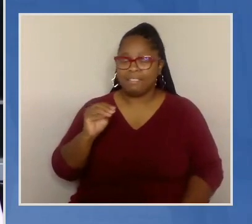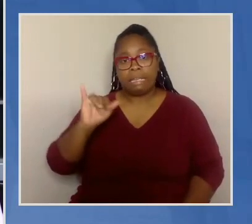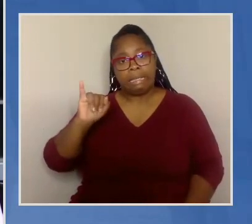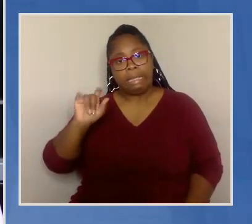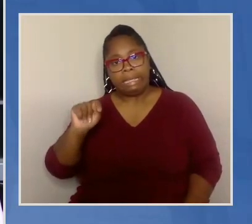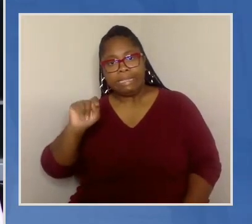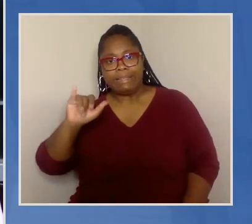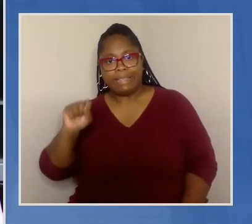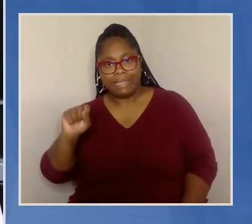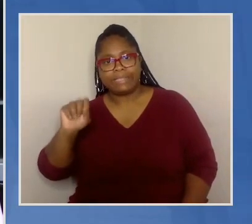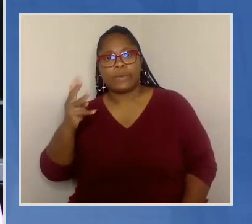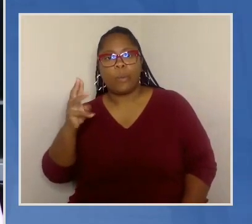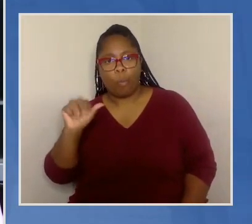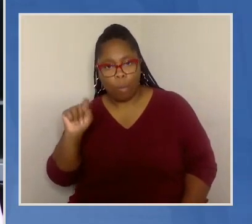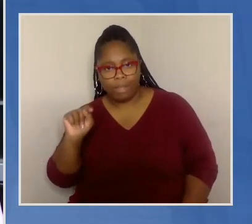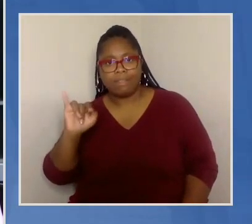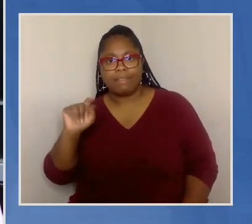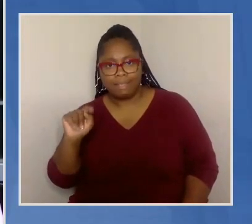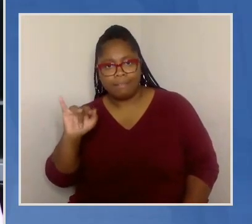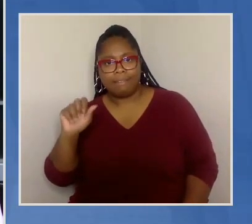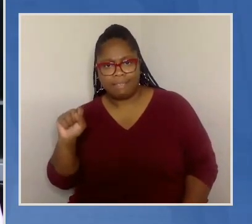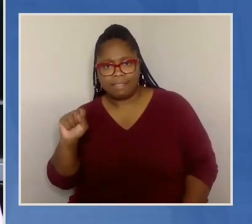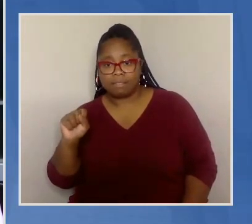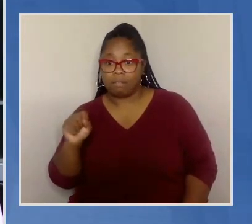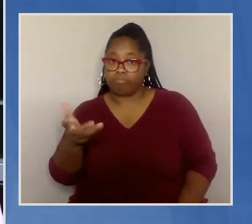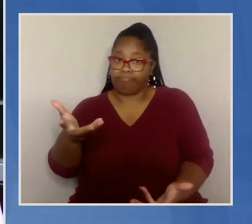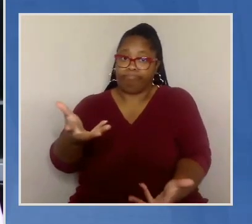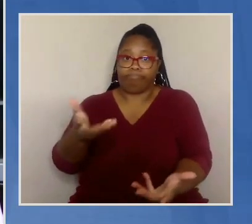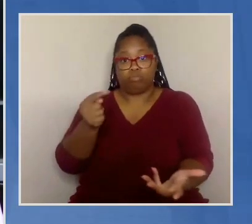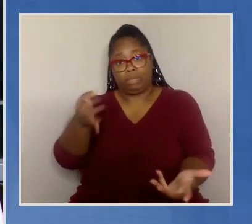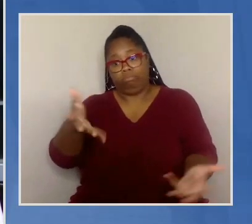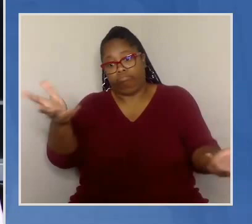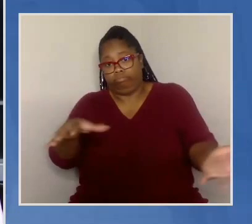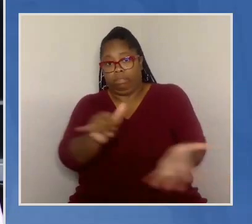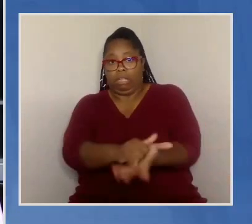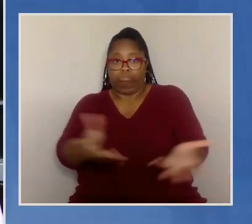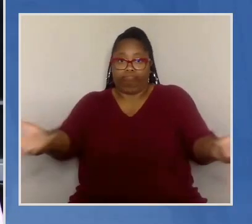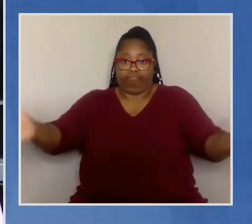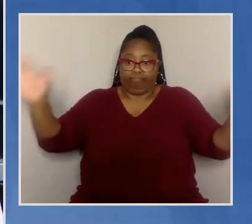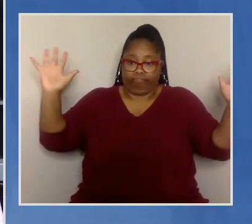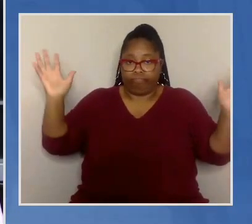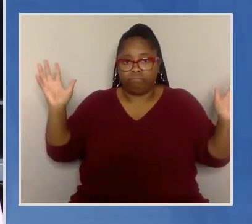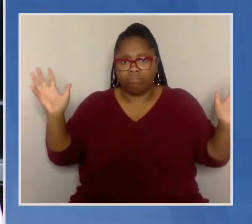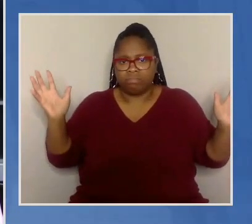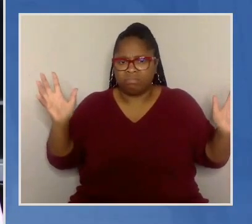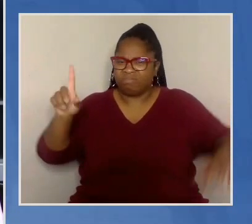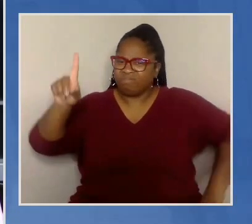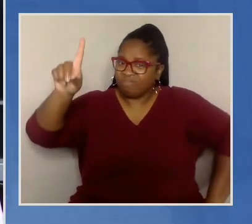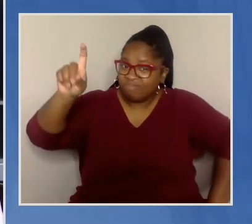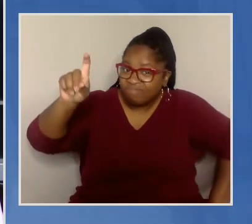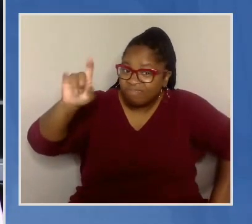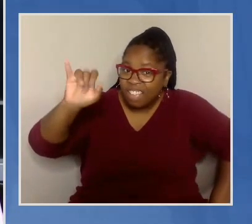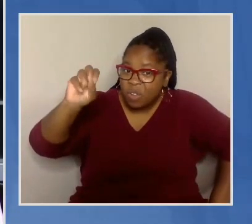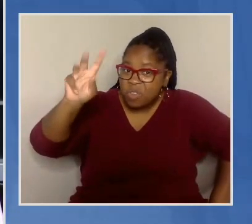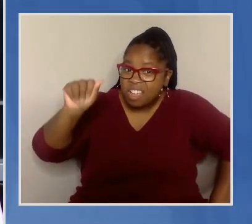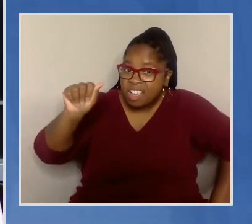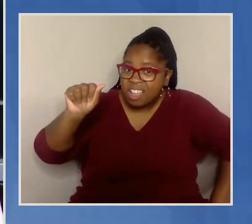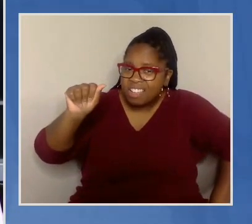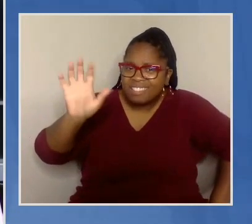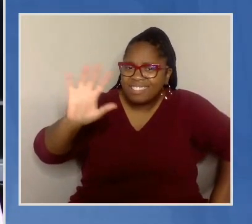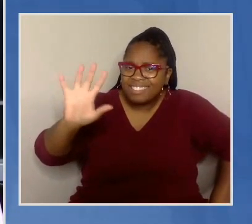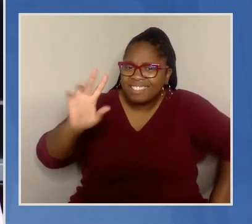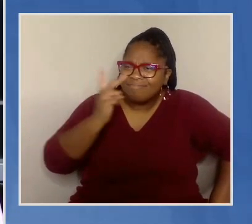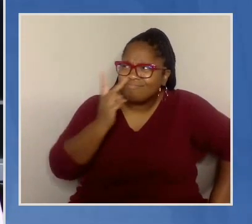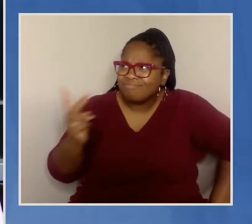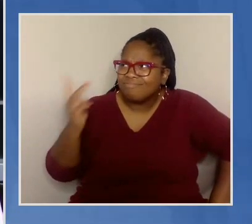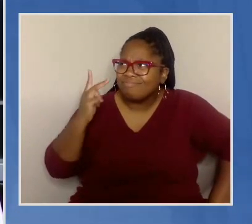is what it is. But that's not who we are, is it, Iowa? Just look at what we've seen over